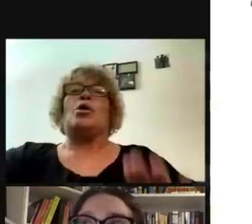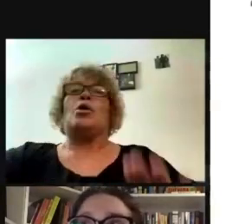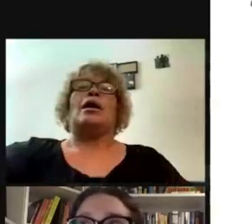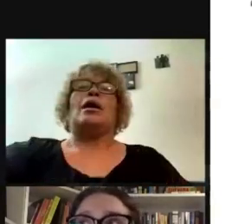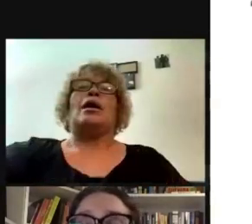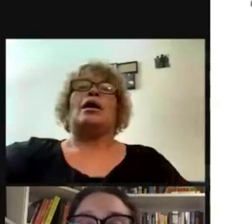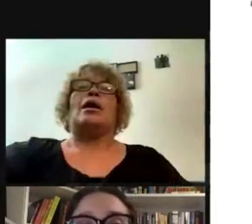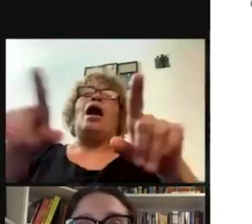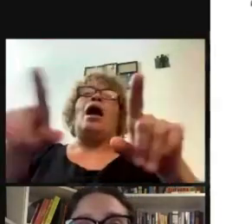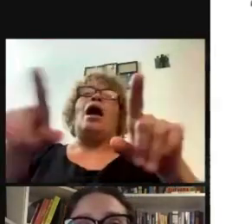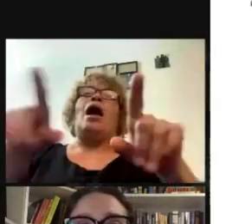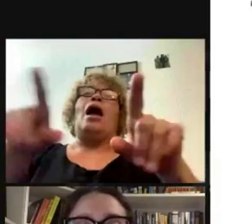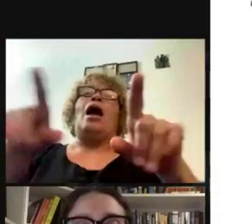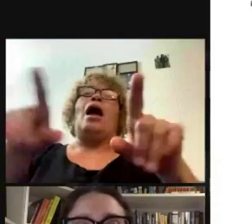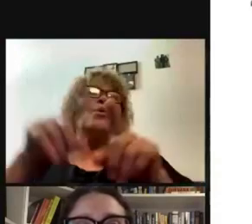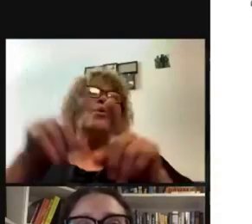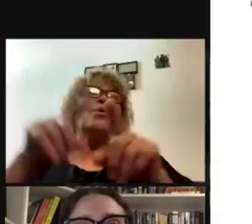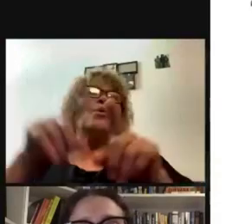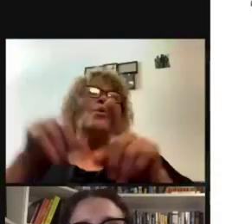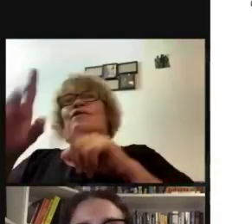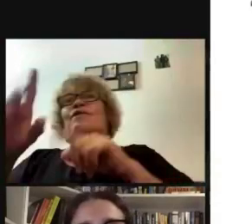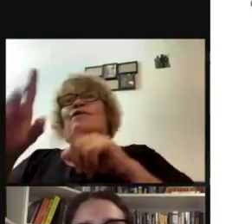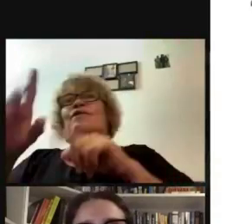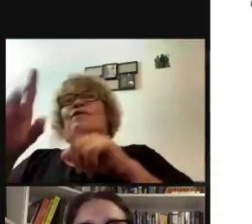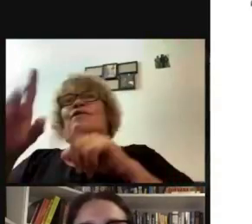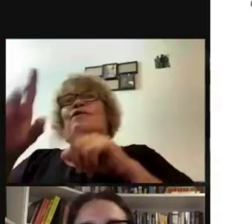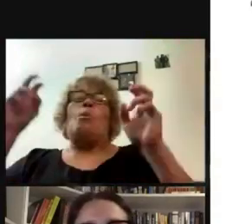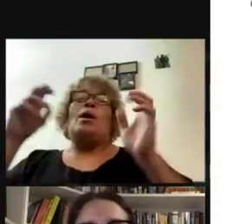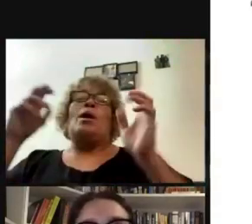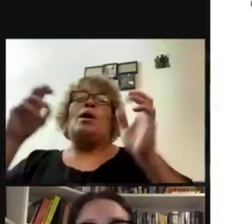And ideas and diagnoses of feeble-mindedness really